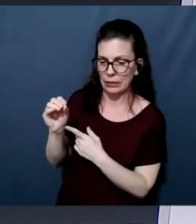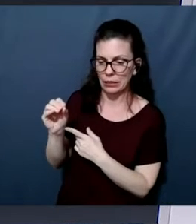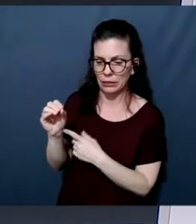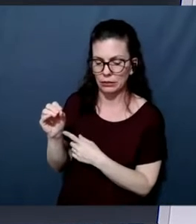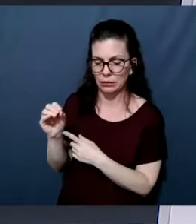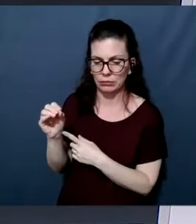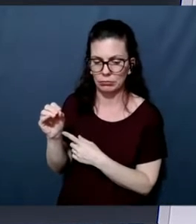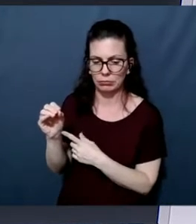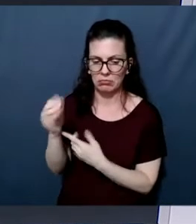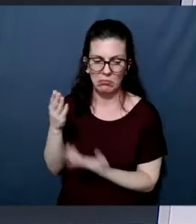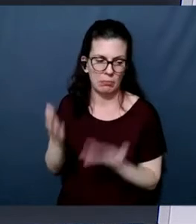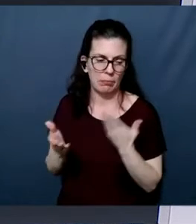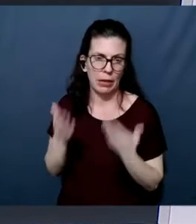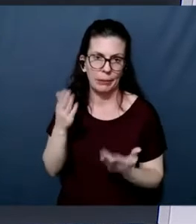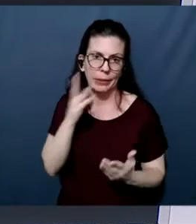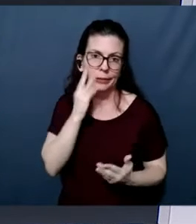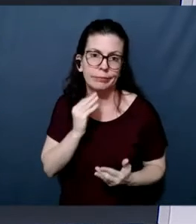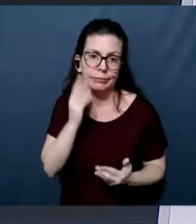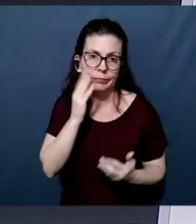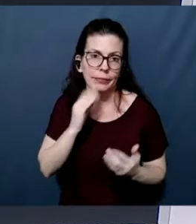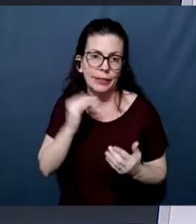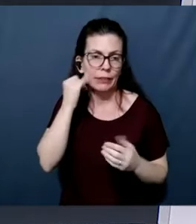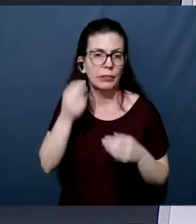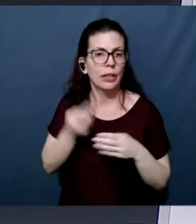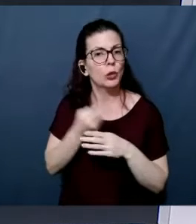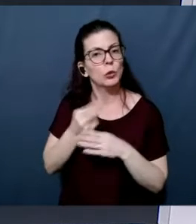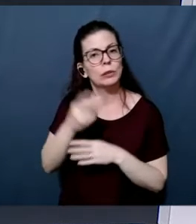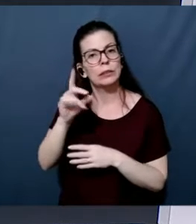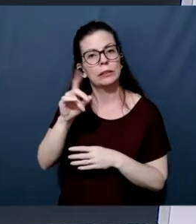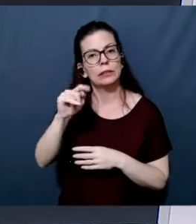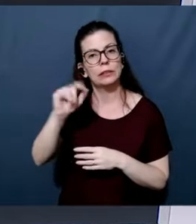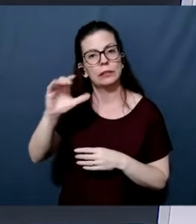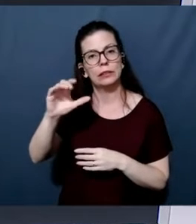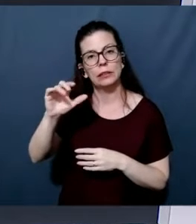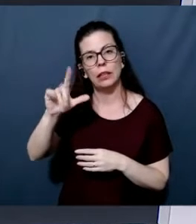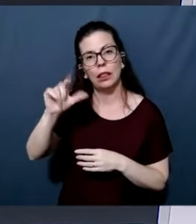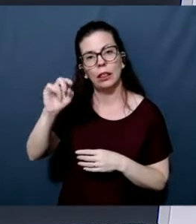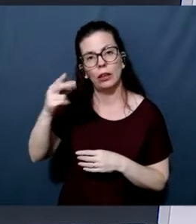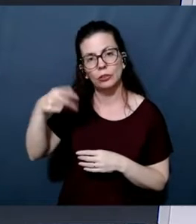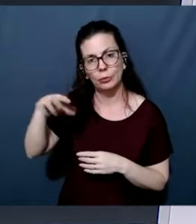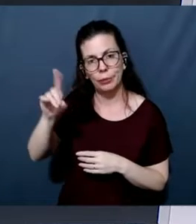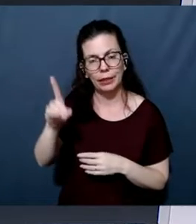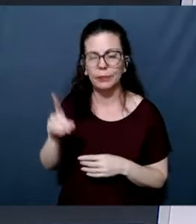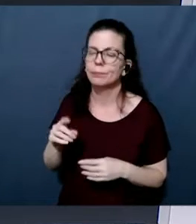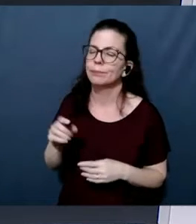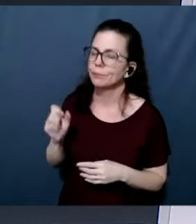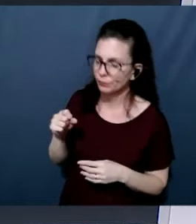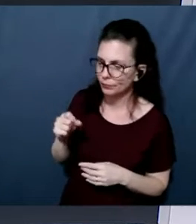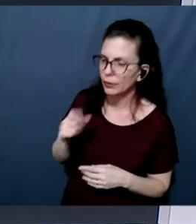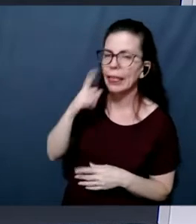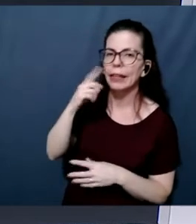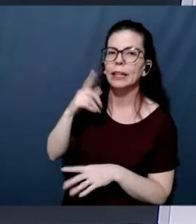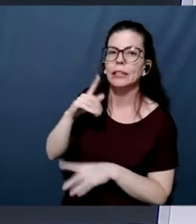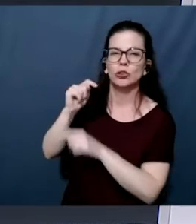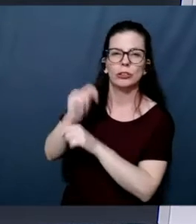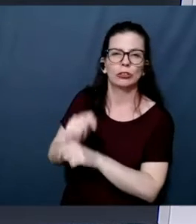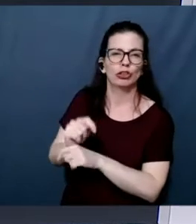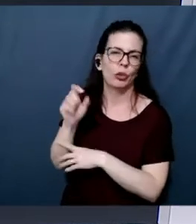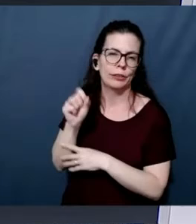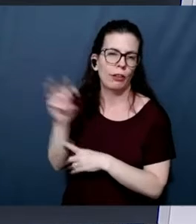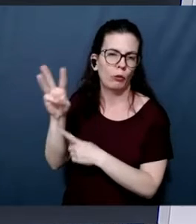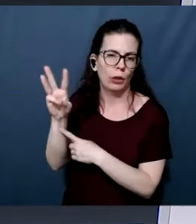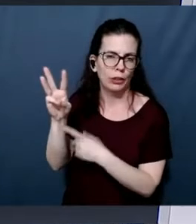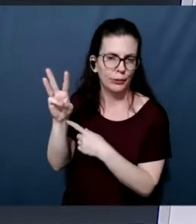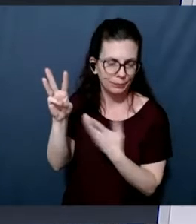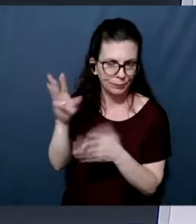have when using DTC Launchpad. Sure, so if you think about the traditional world of software, right? If you're